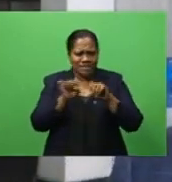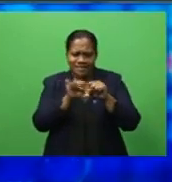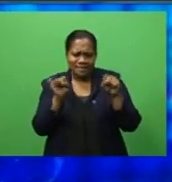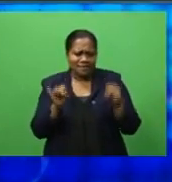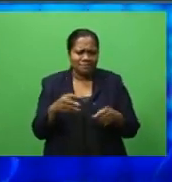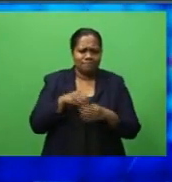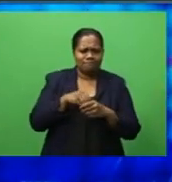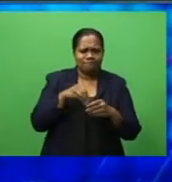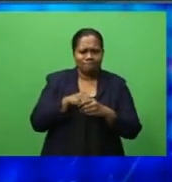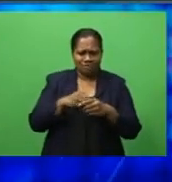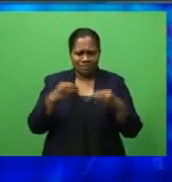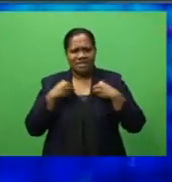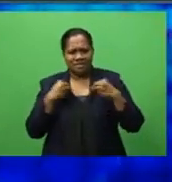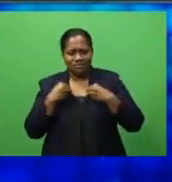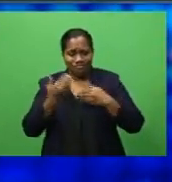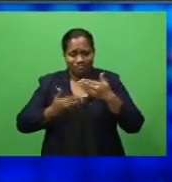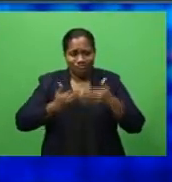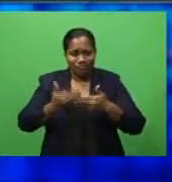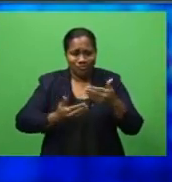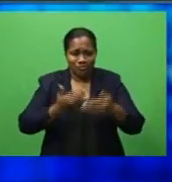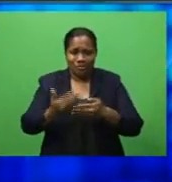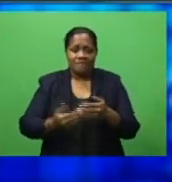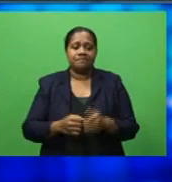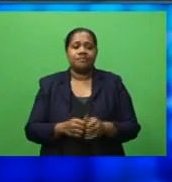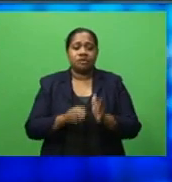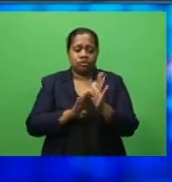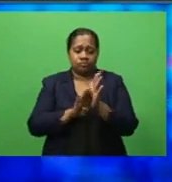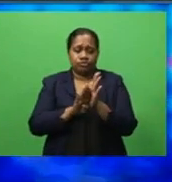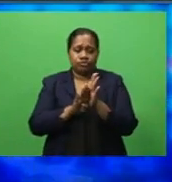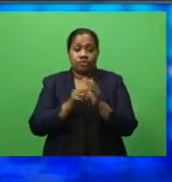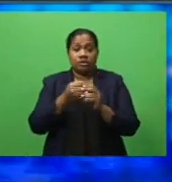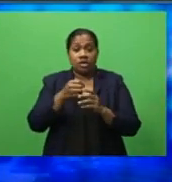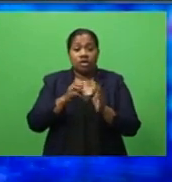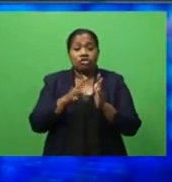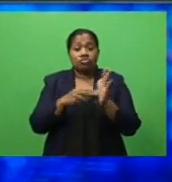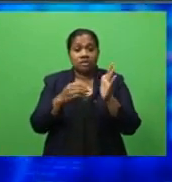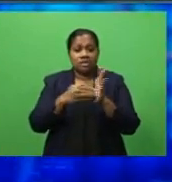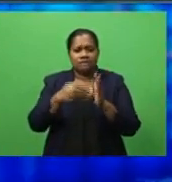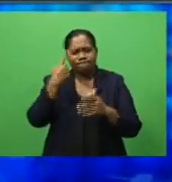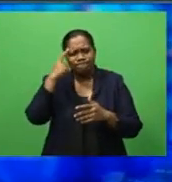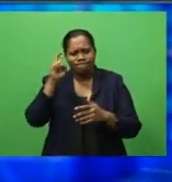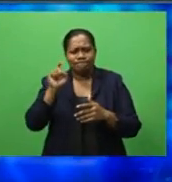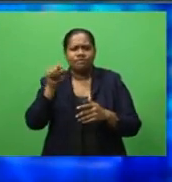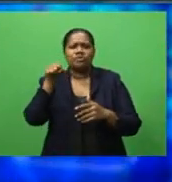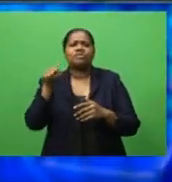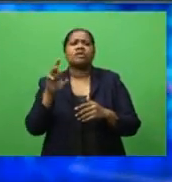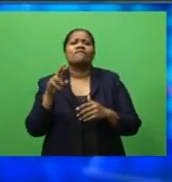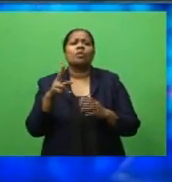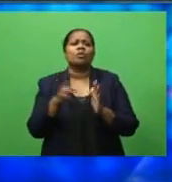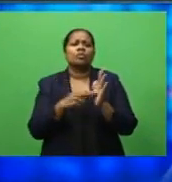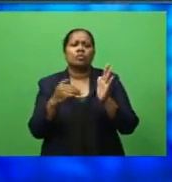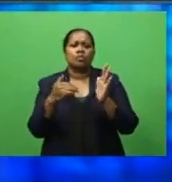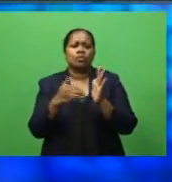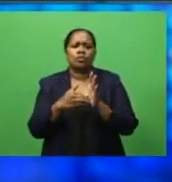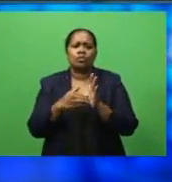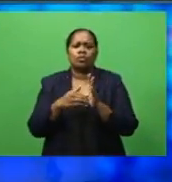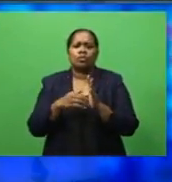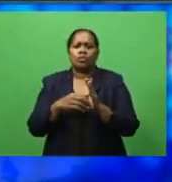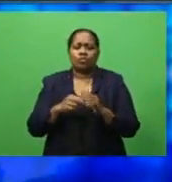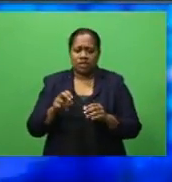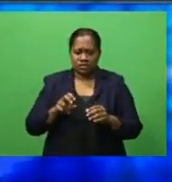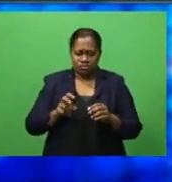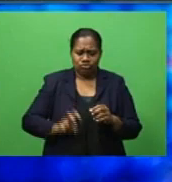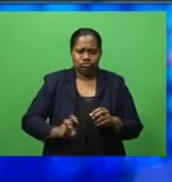processes. There are growing calls in New Zealand for its government to establish a travel bubble with the Pacific before Australia, with one public